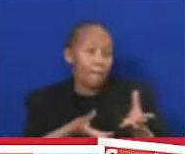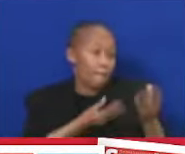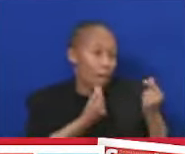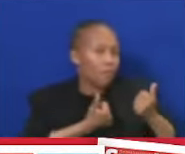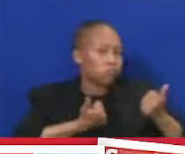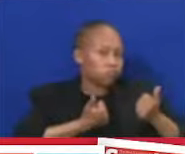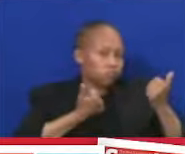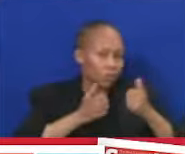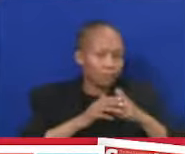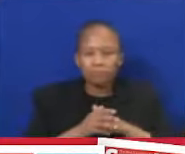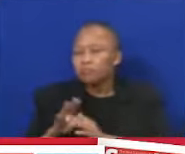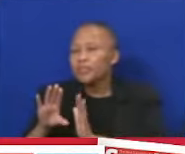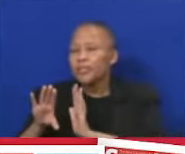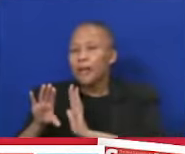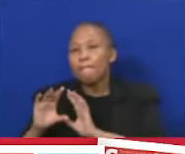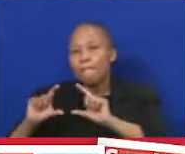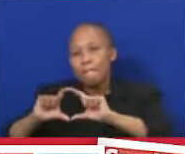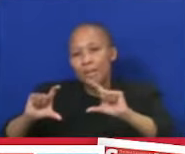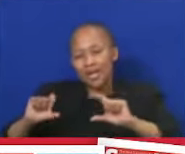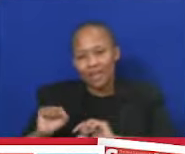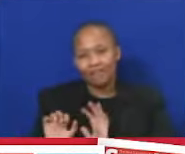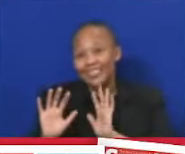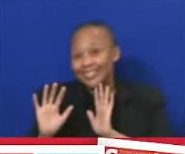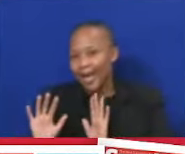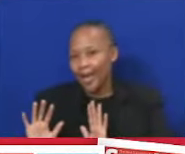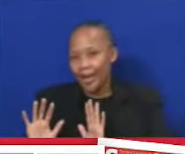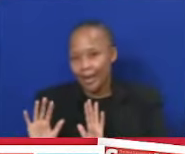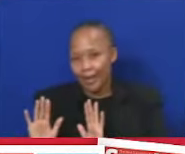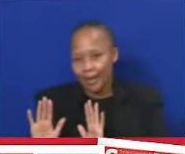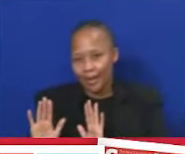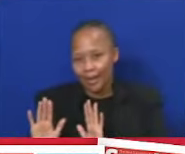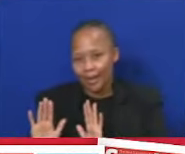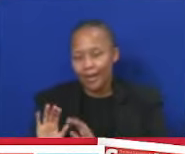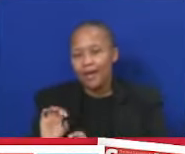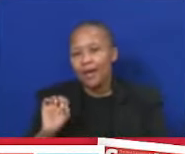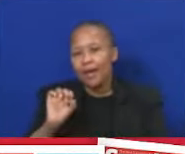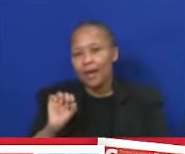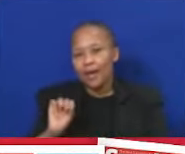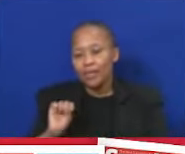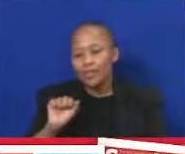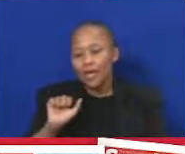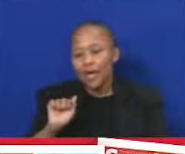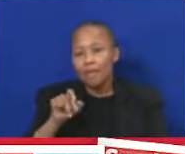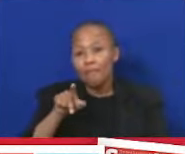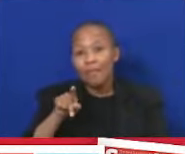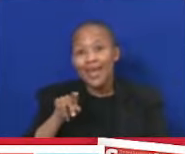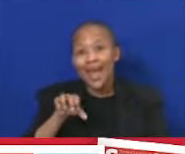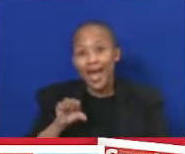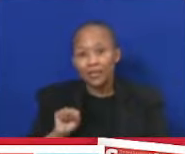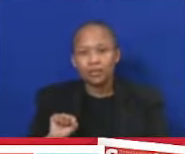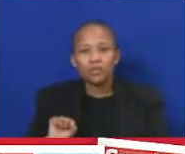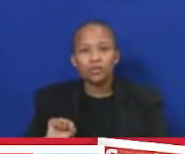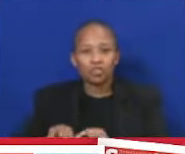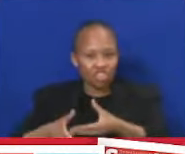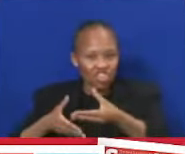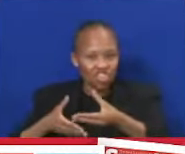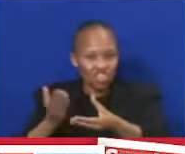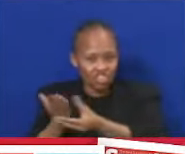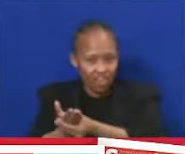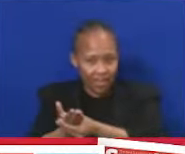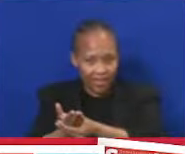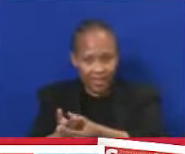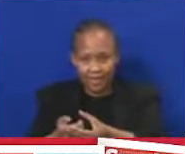paragraph 10, you refer to the relevant SAPS dockets that you will refer to in the course of your